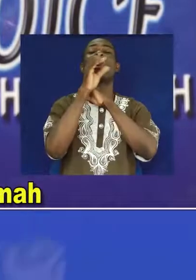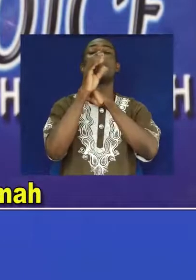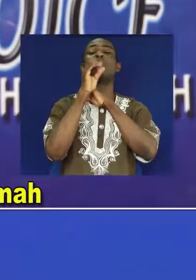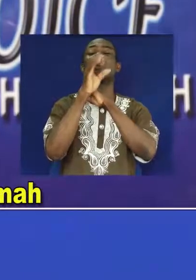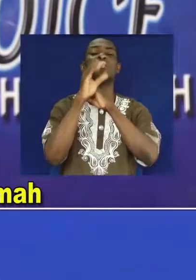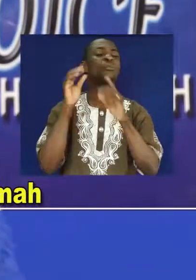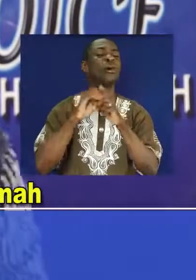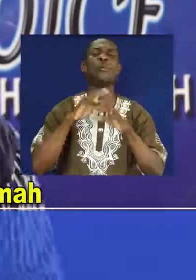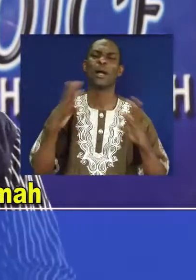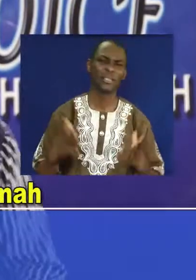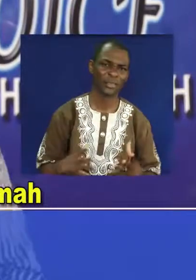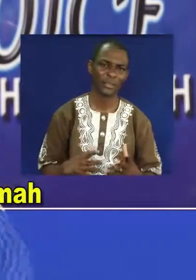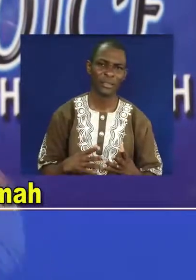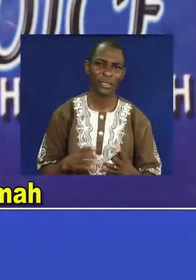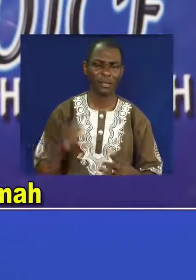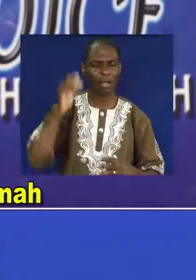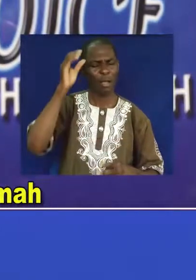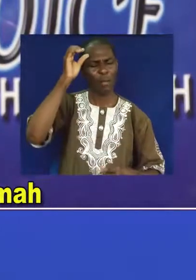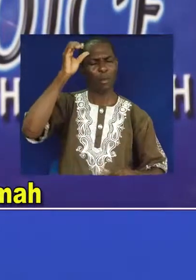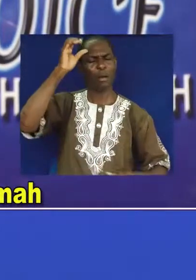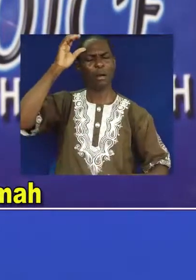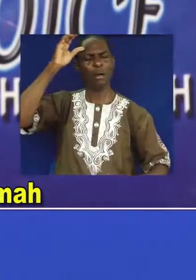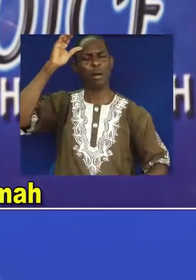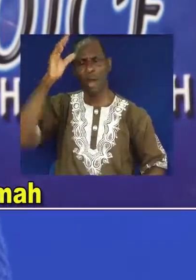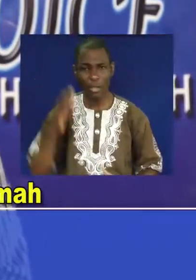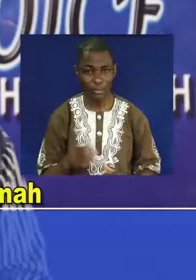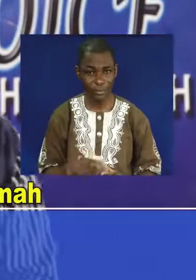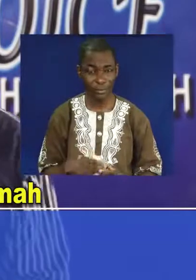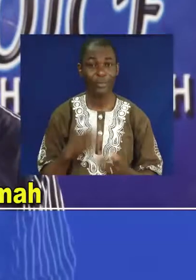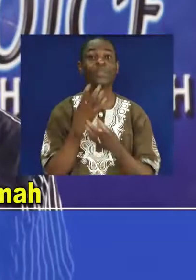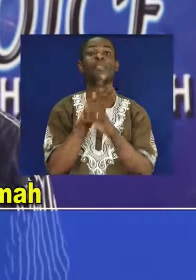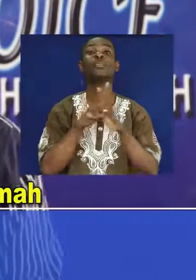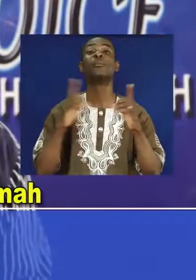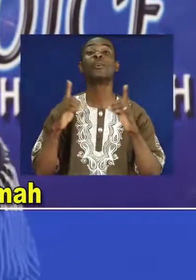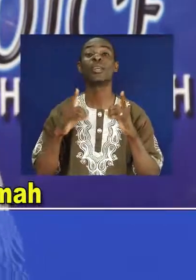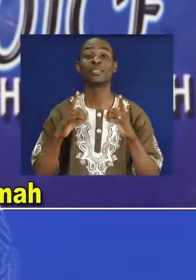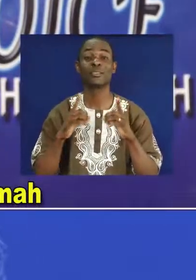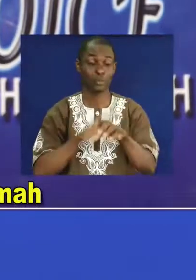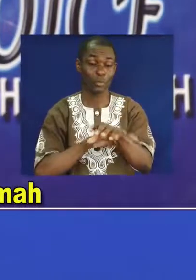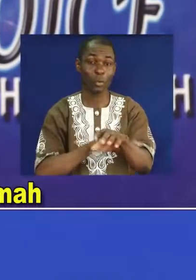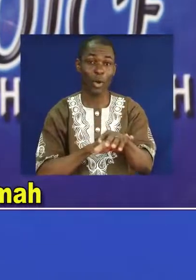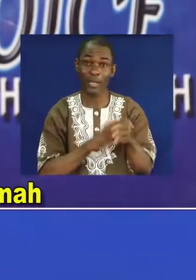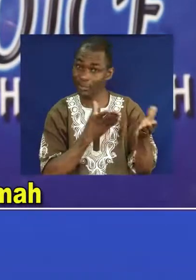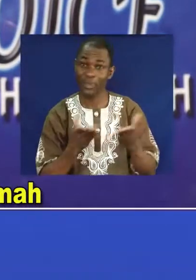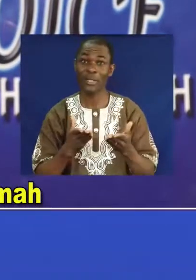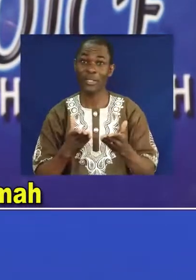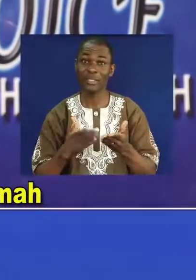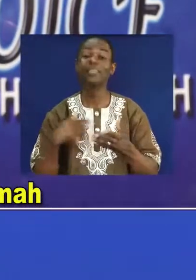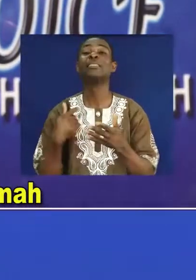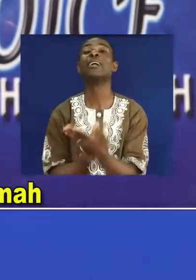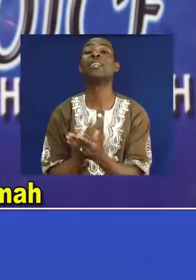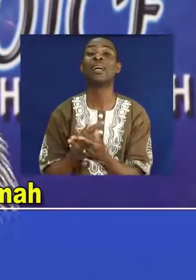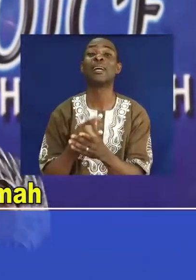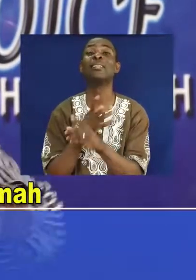democracy 70 to abama we na we ye president na we ne de bendie be no Africa no ye wo ye na ye system of democracy wo